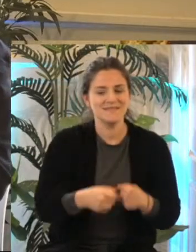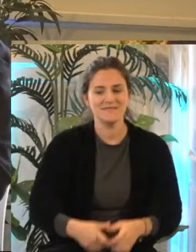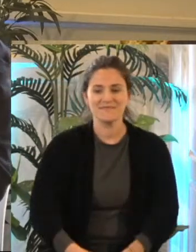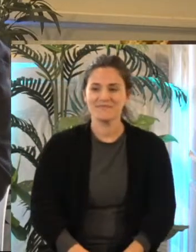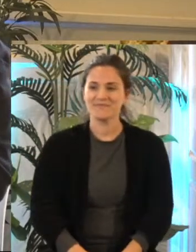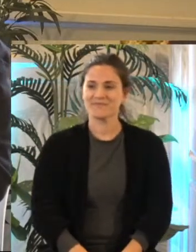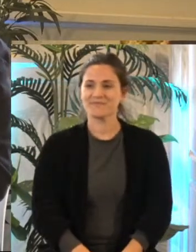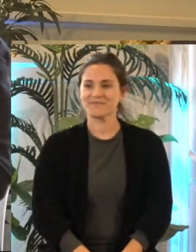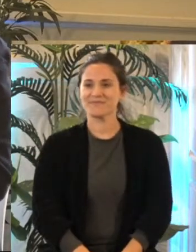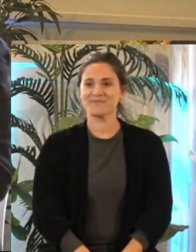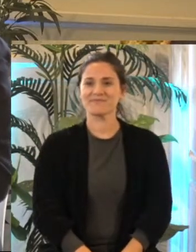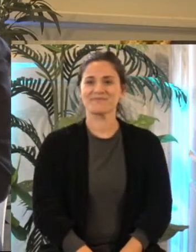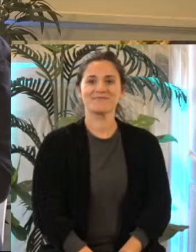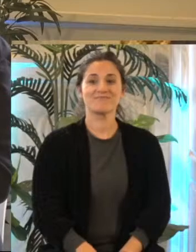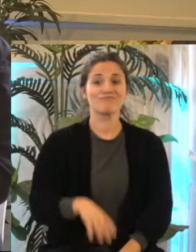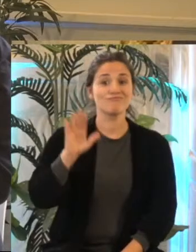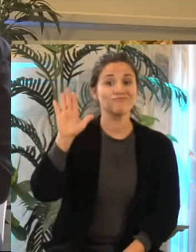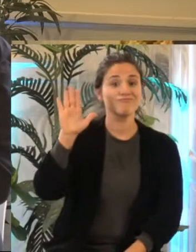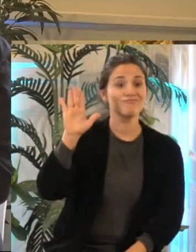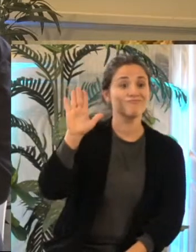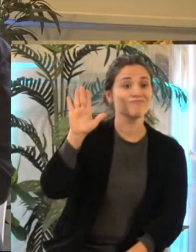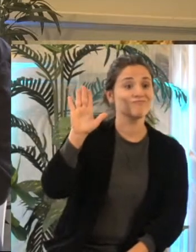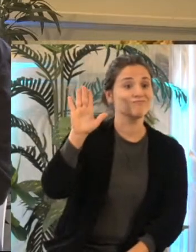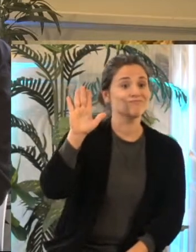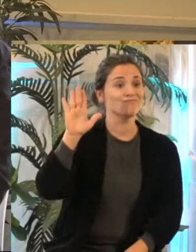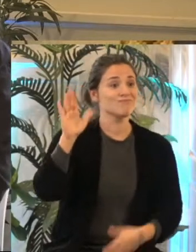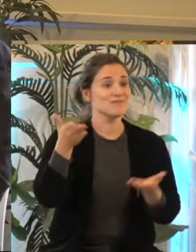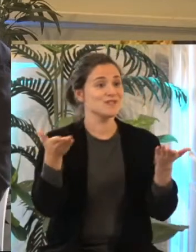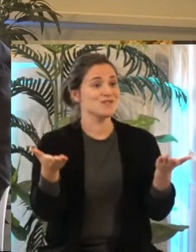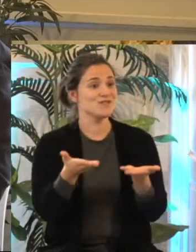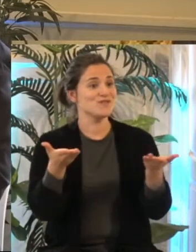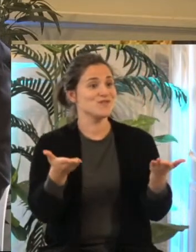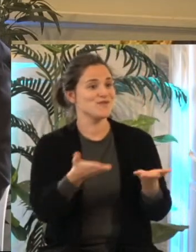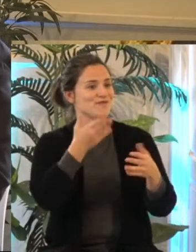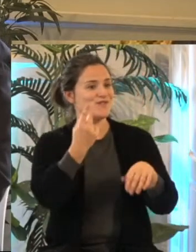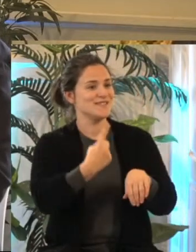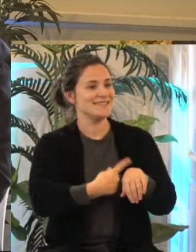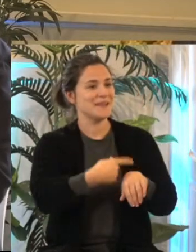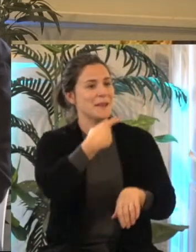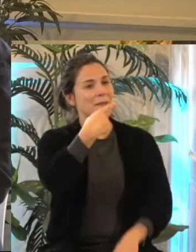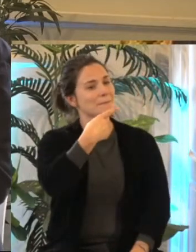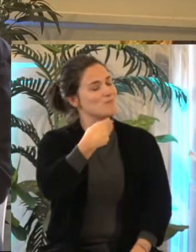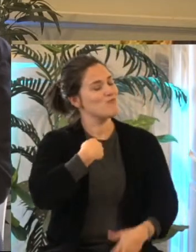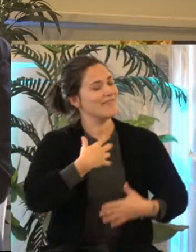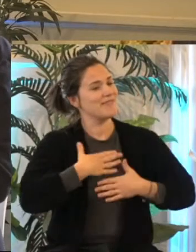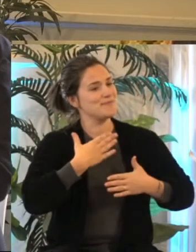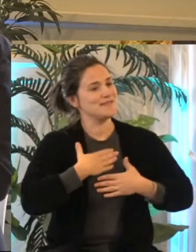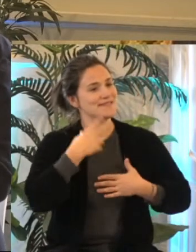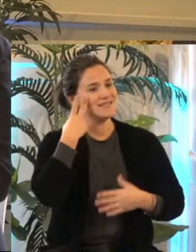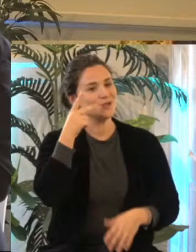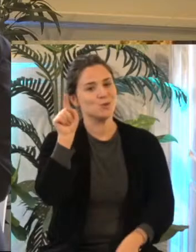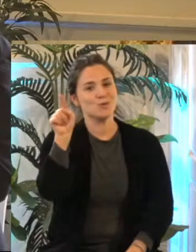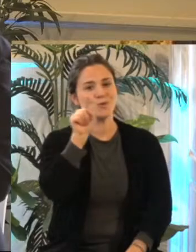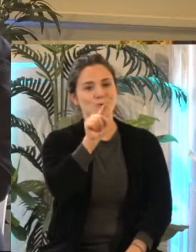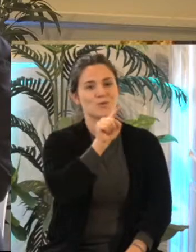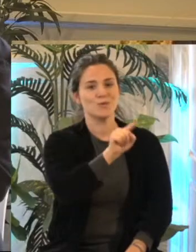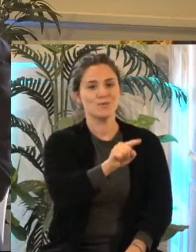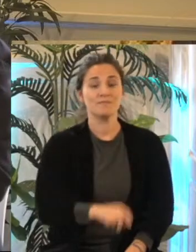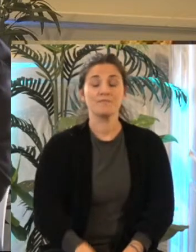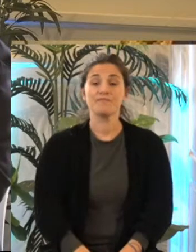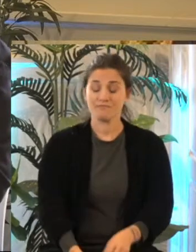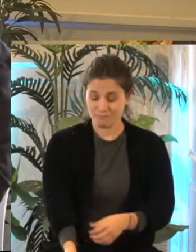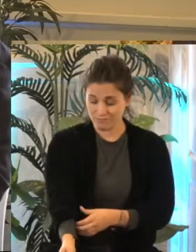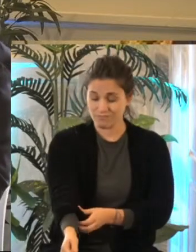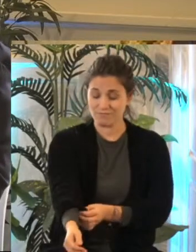some hands going up. They're coming down the aisles to bring you your gift, and we are so glad to see you. Now,